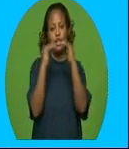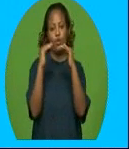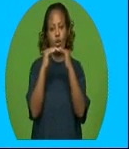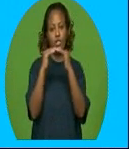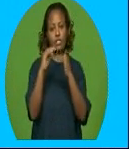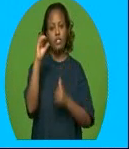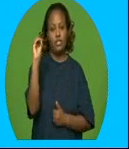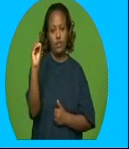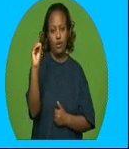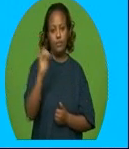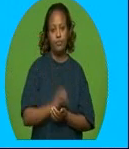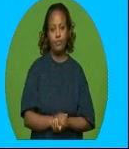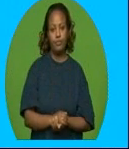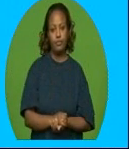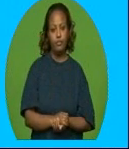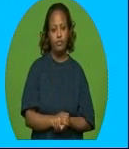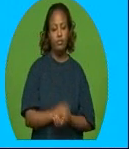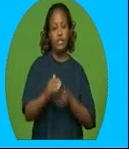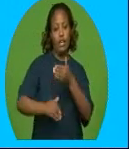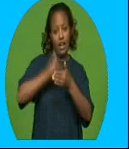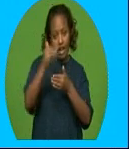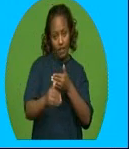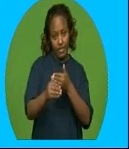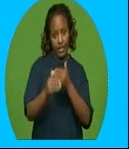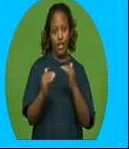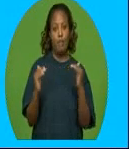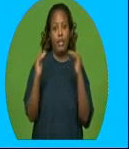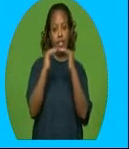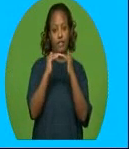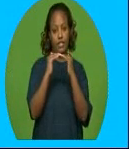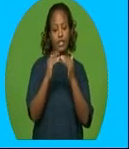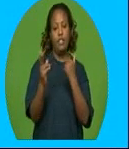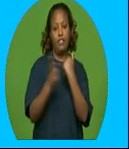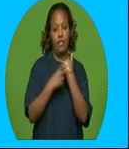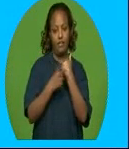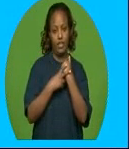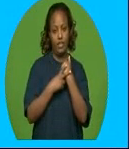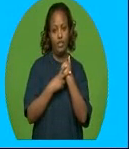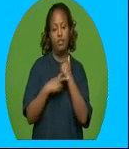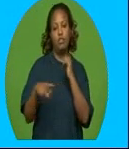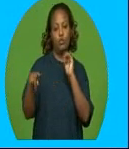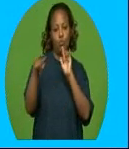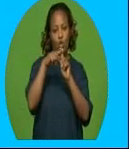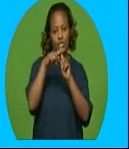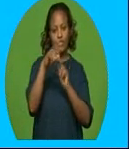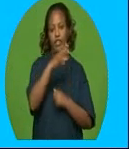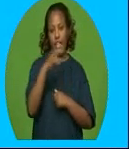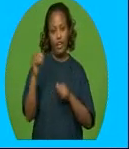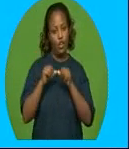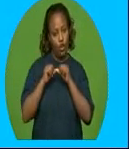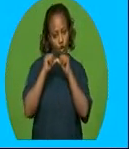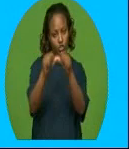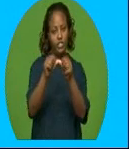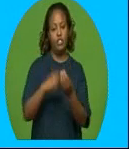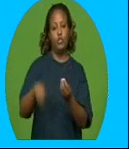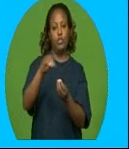100 equals 0. After the break-even, the saving is positive